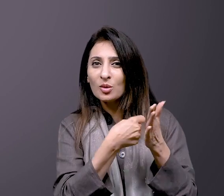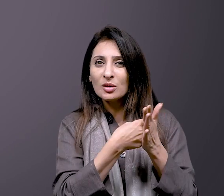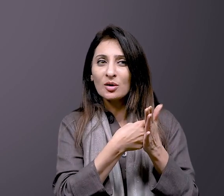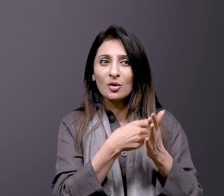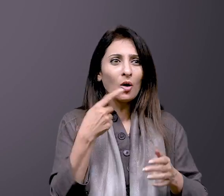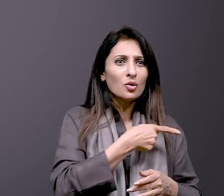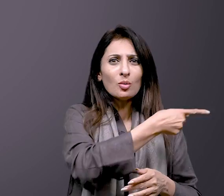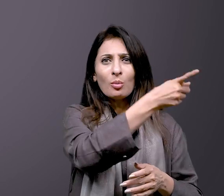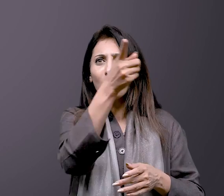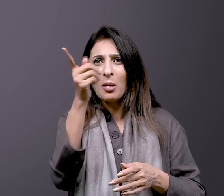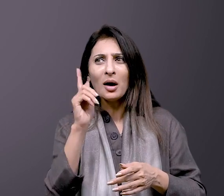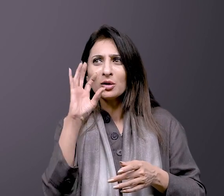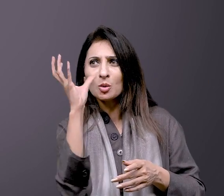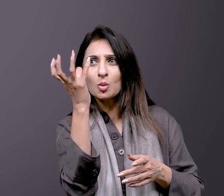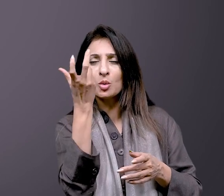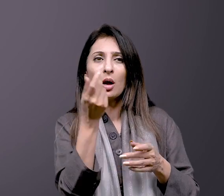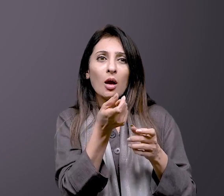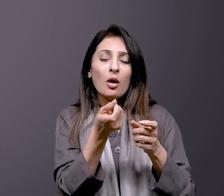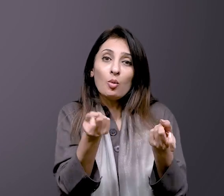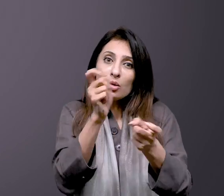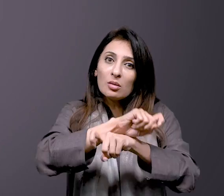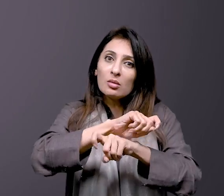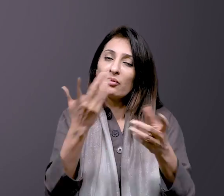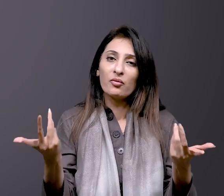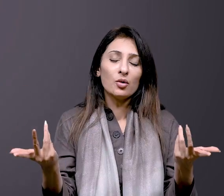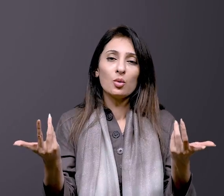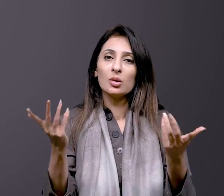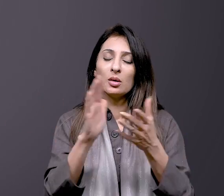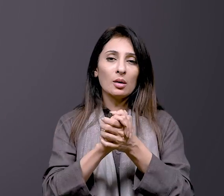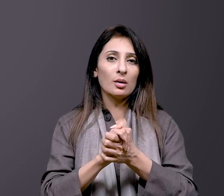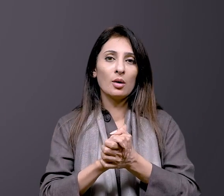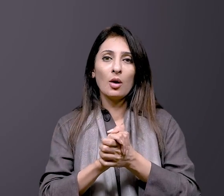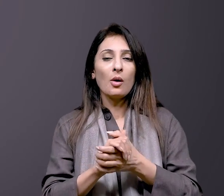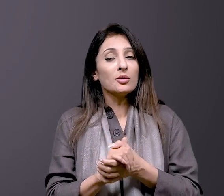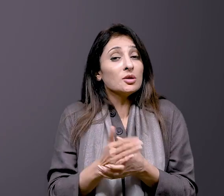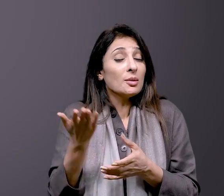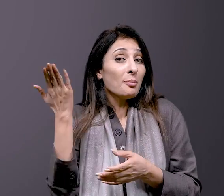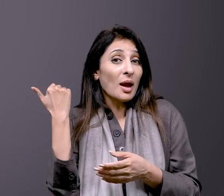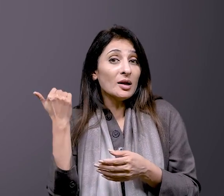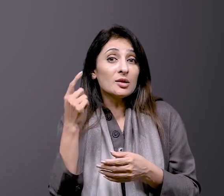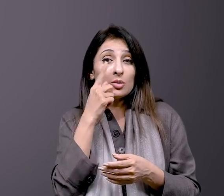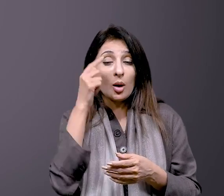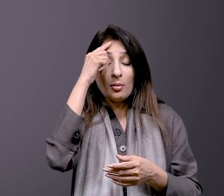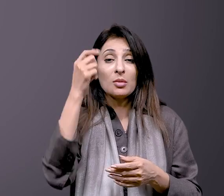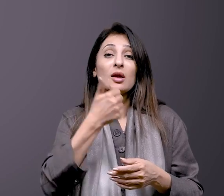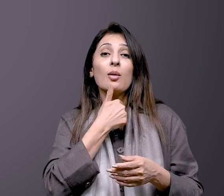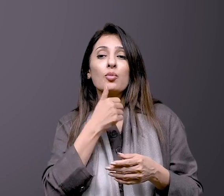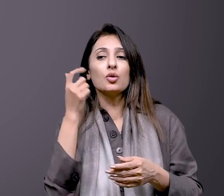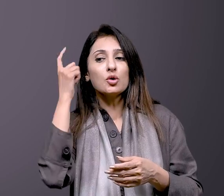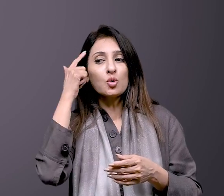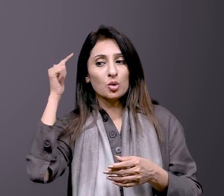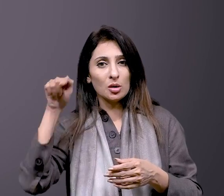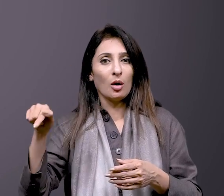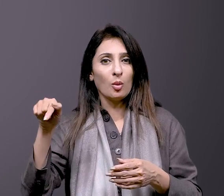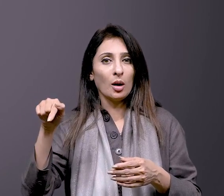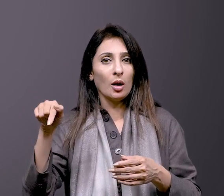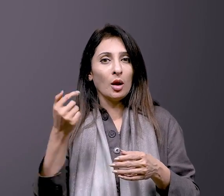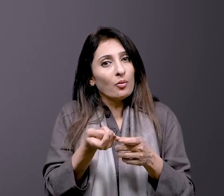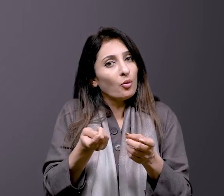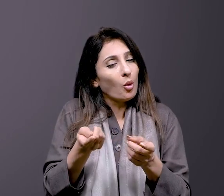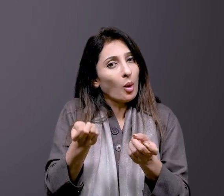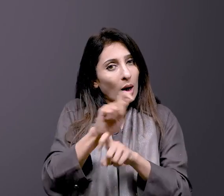people of this age is that they come in very, very confused. And they're confused because they're straddling two different worlds at the